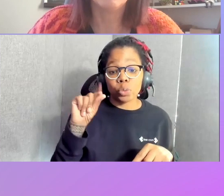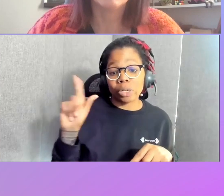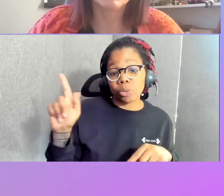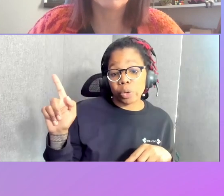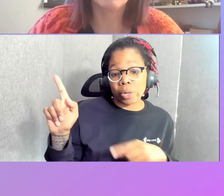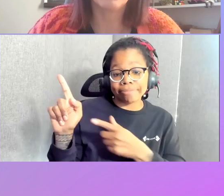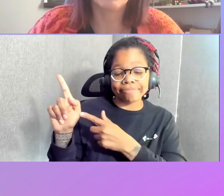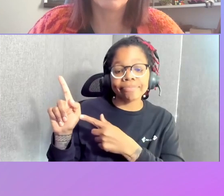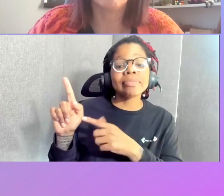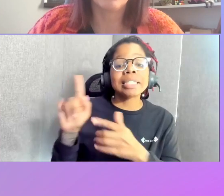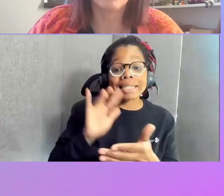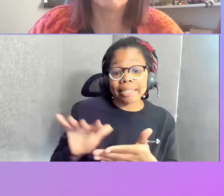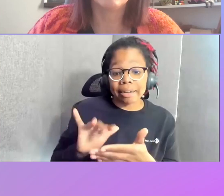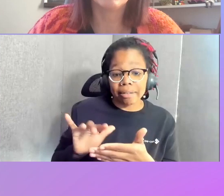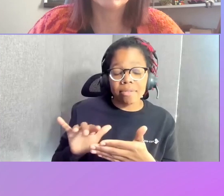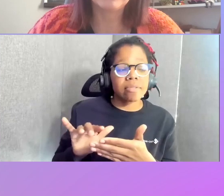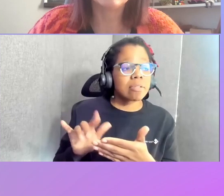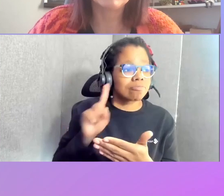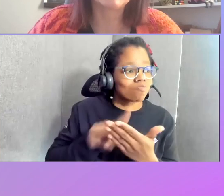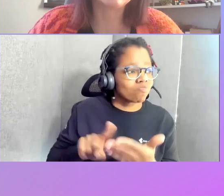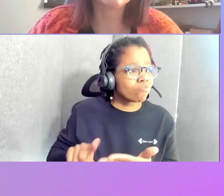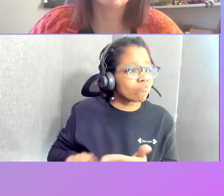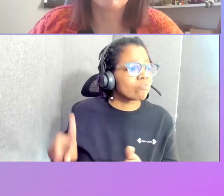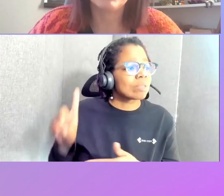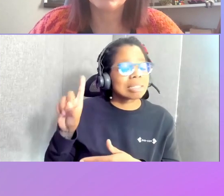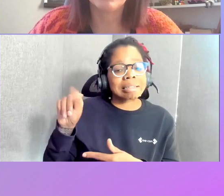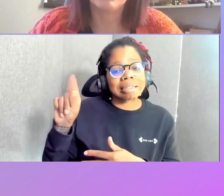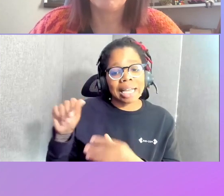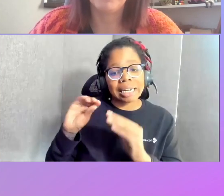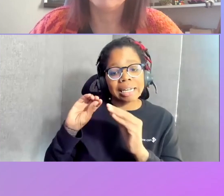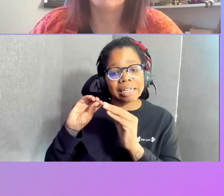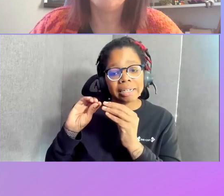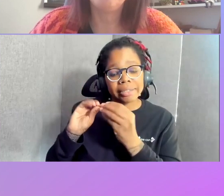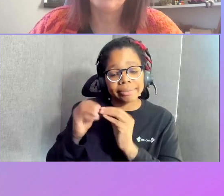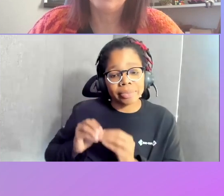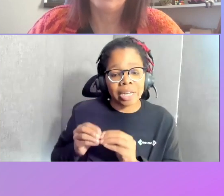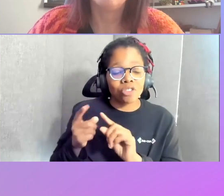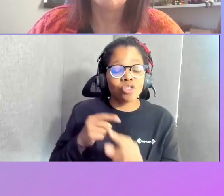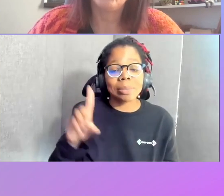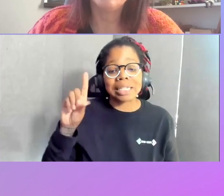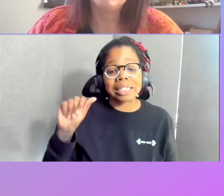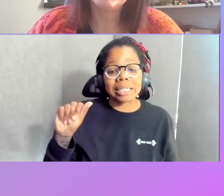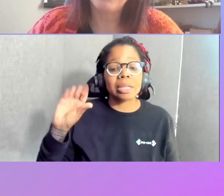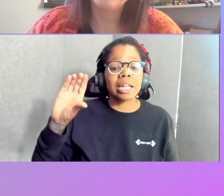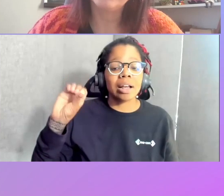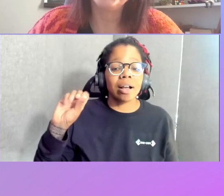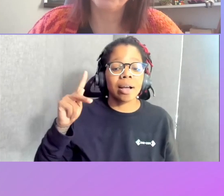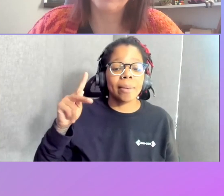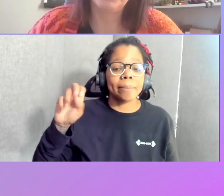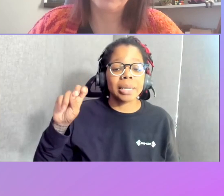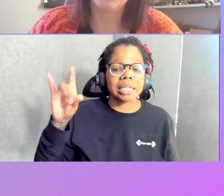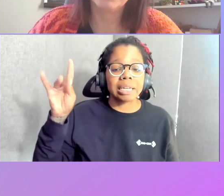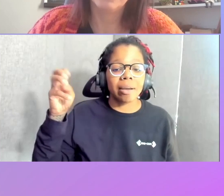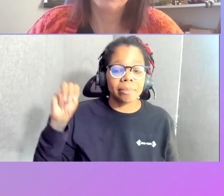2021 study and data statistics from the Disability Compendium and the employment to